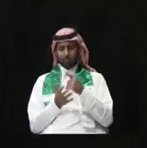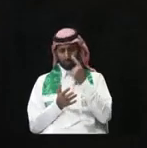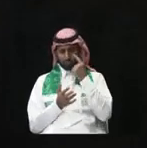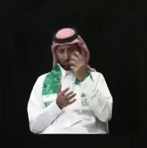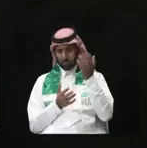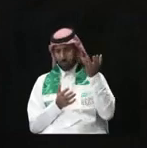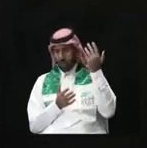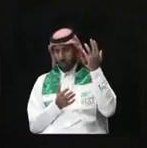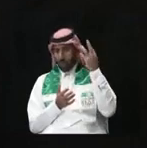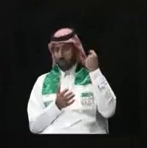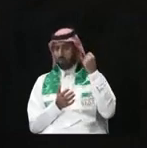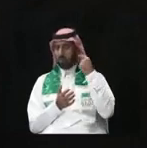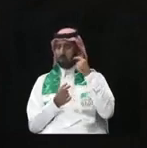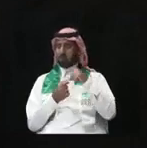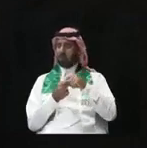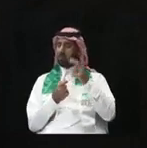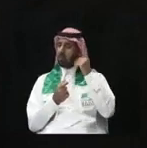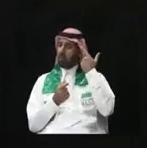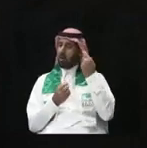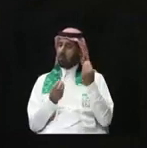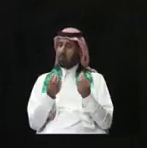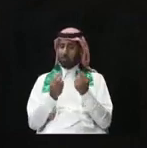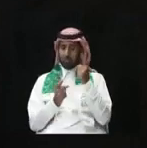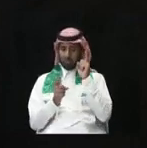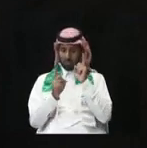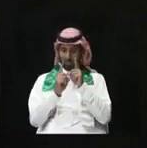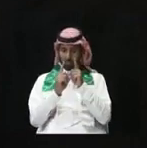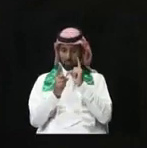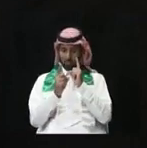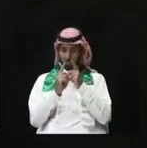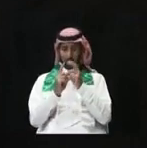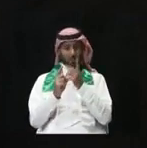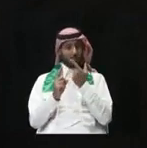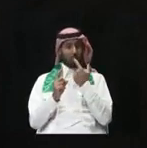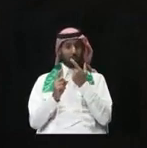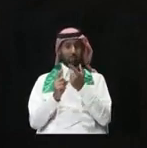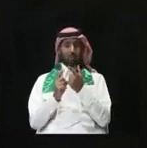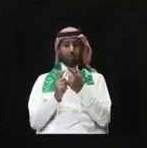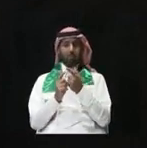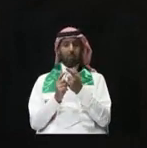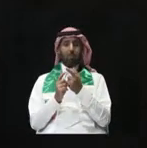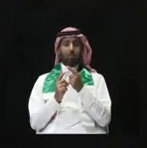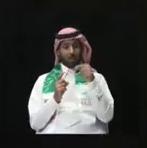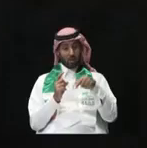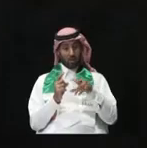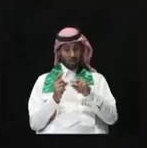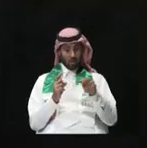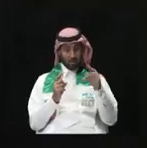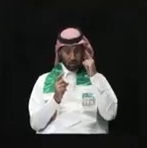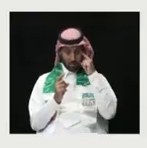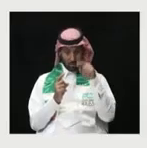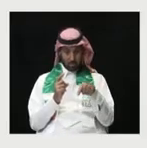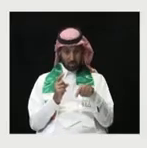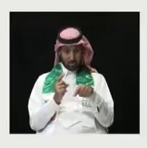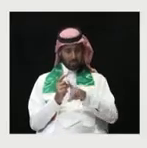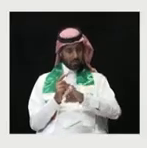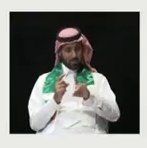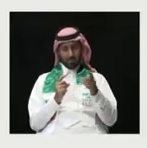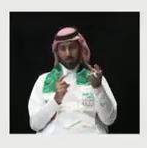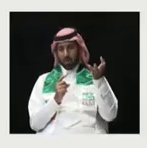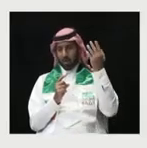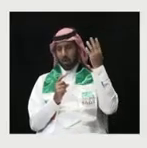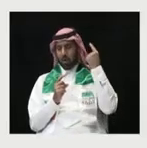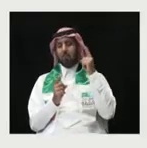past? Communication in the past, how was it? Was it just like the way that we do today? No. In the past, it